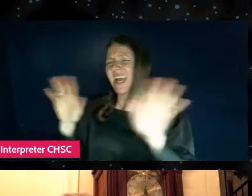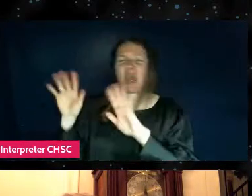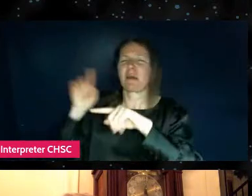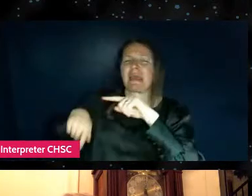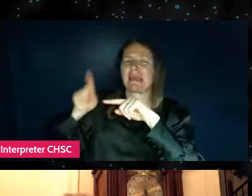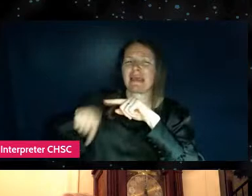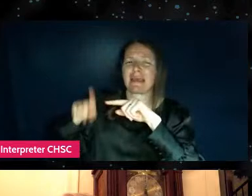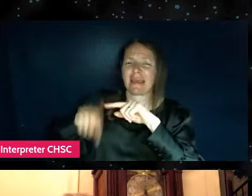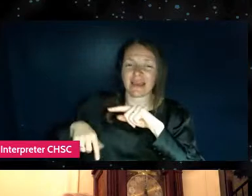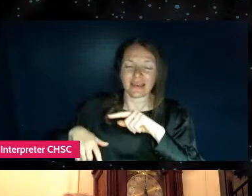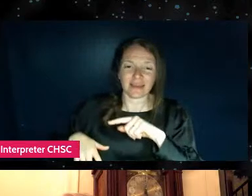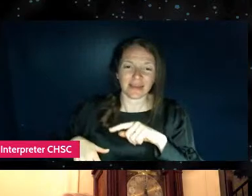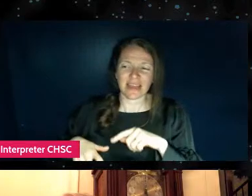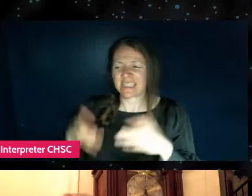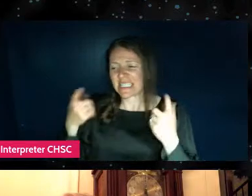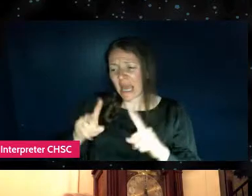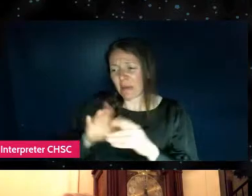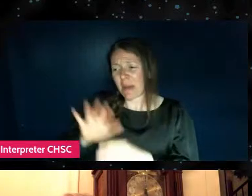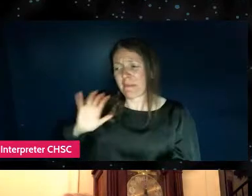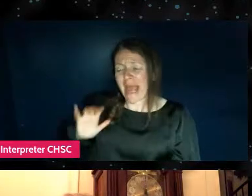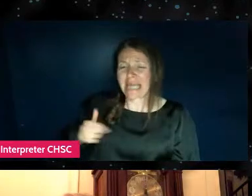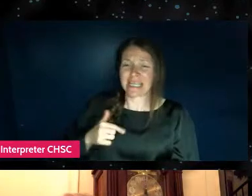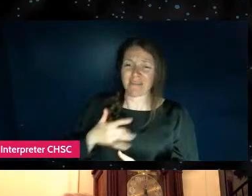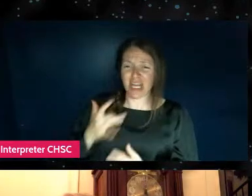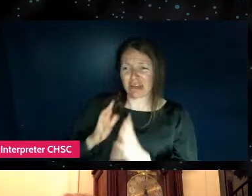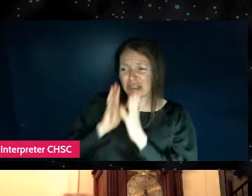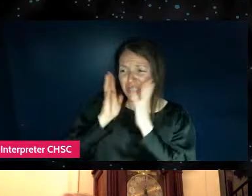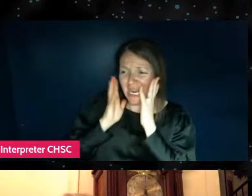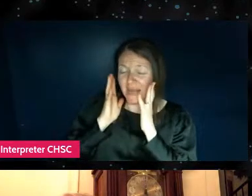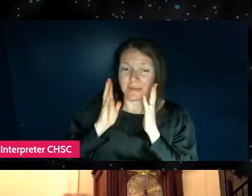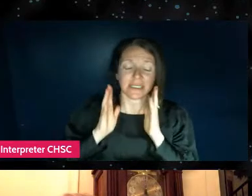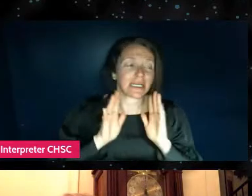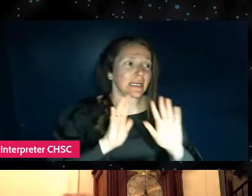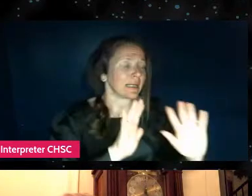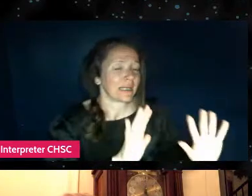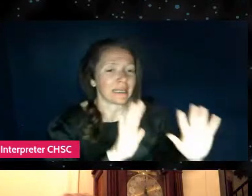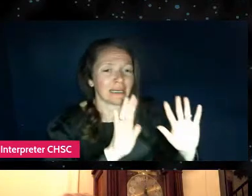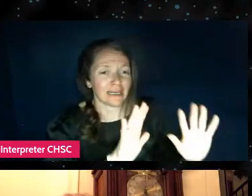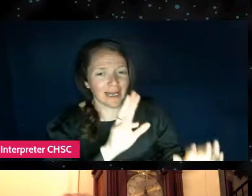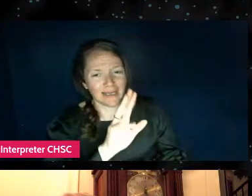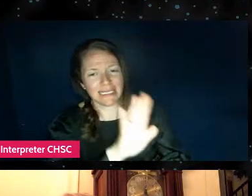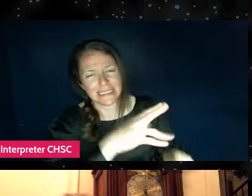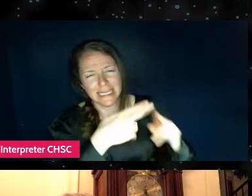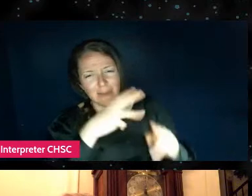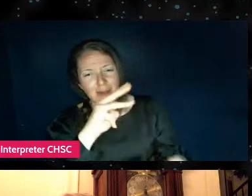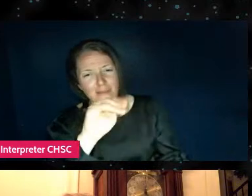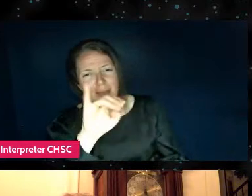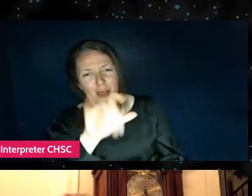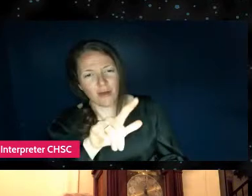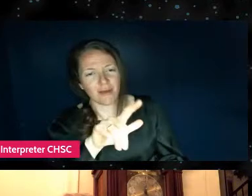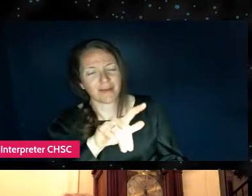in my past and there's things I'm ashamed of. And I was like, Michael, his name is Michael Alonia. And I